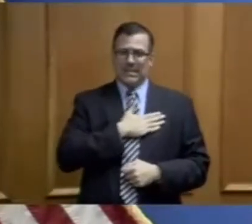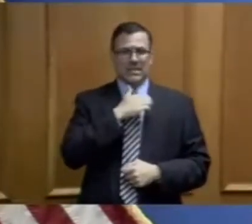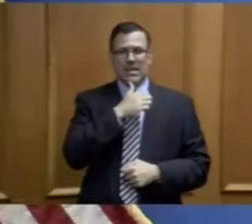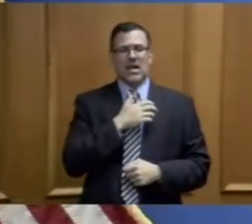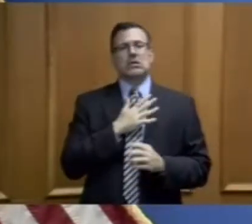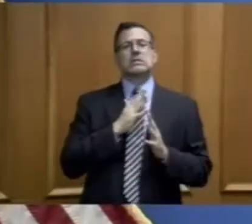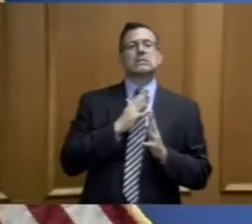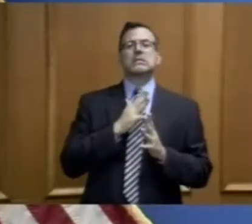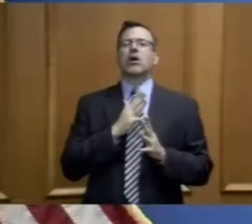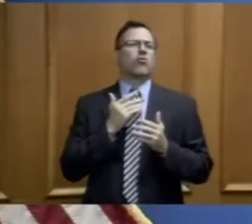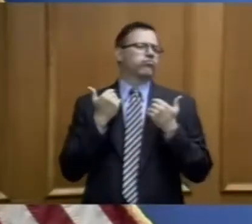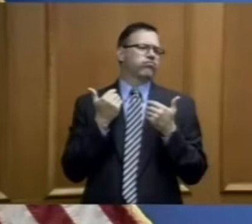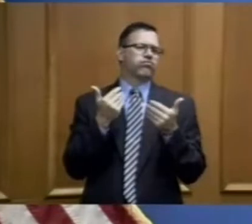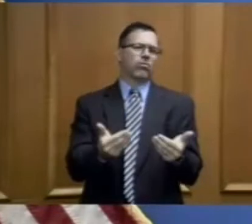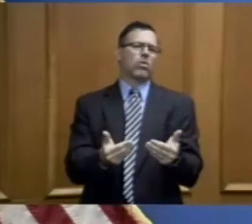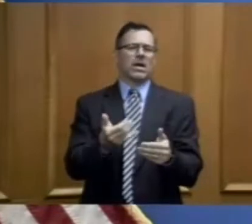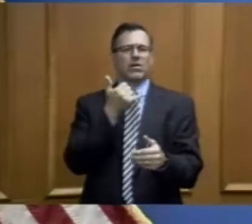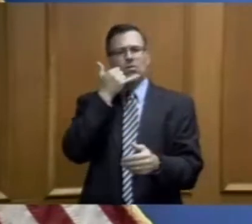department, to